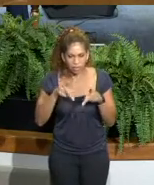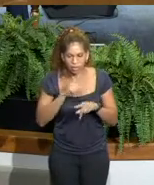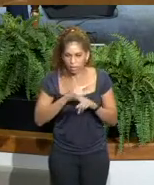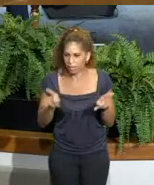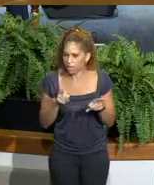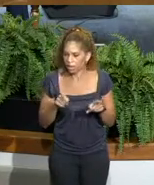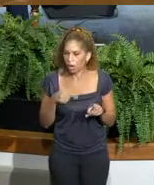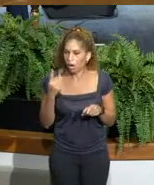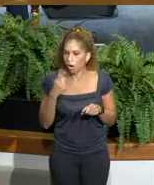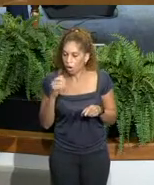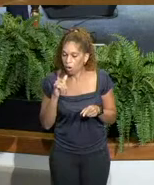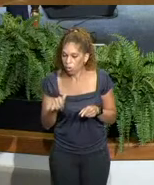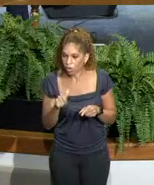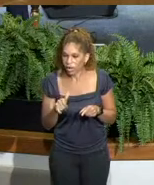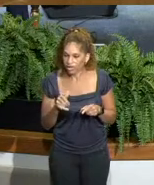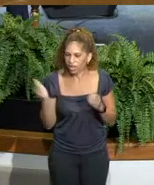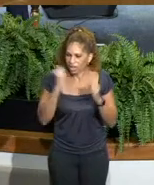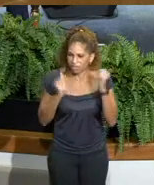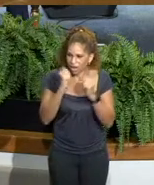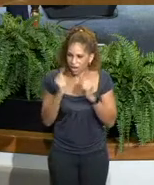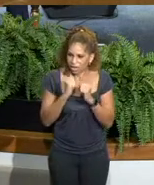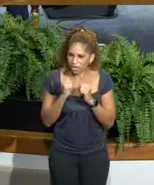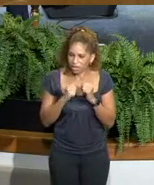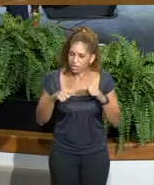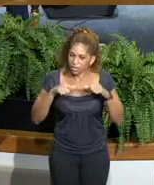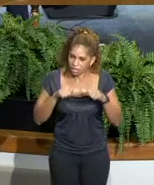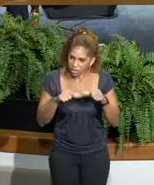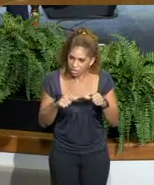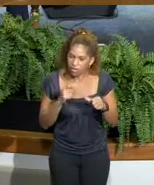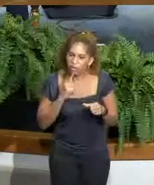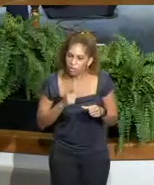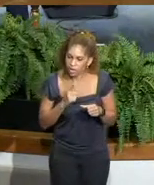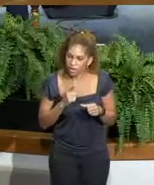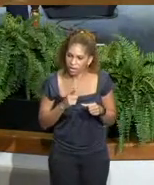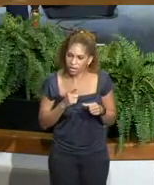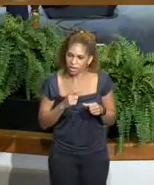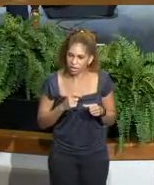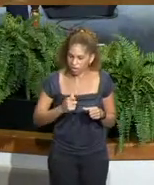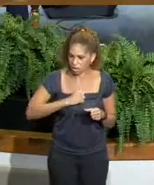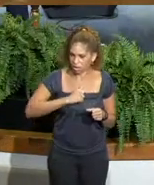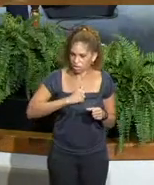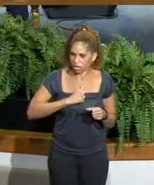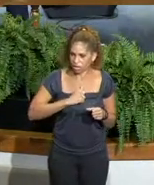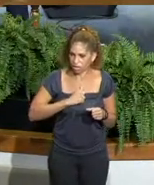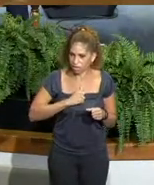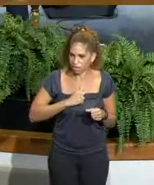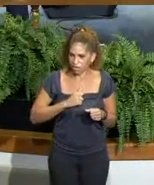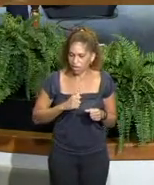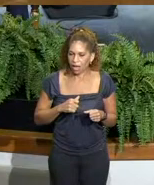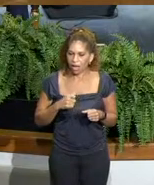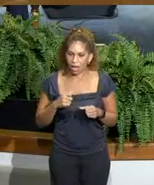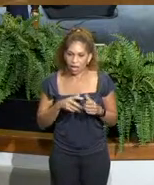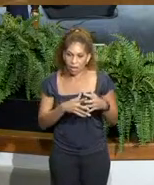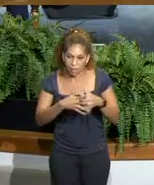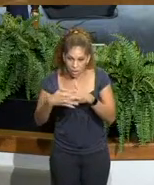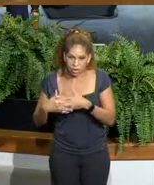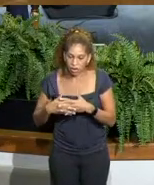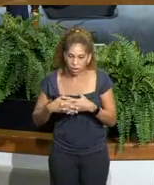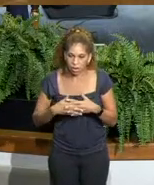fight to maintain a proper sense of self, because America has always struggled with schizophrenia.